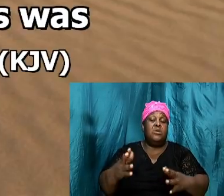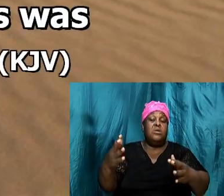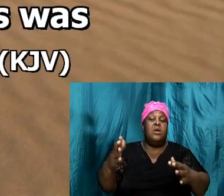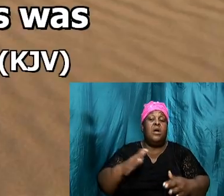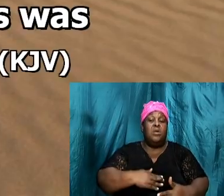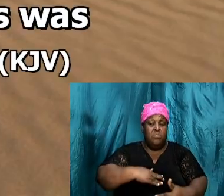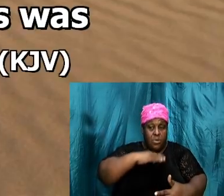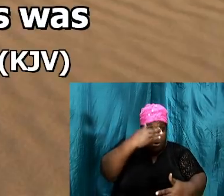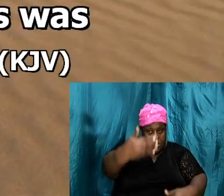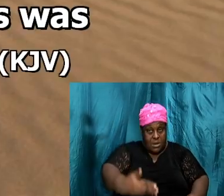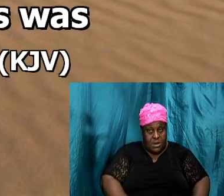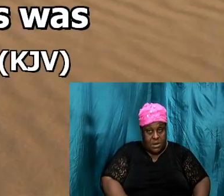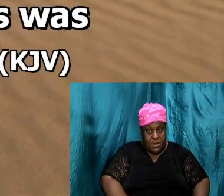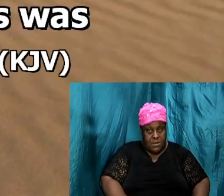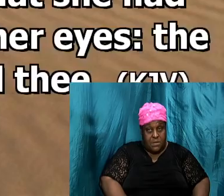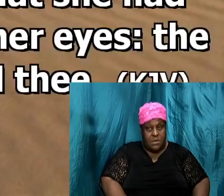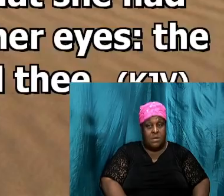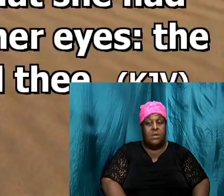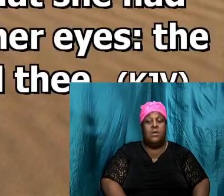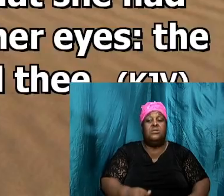despised in her eyes.